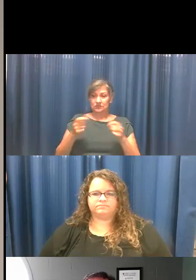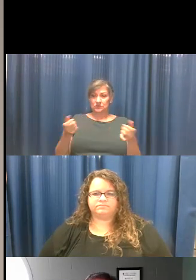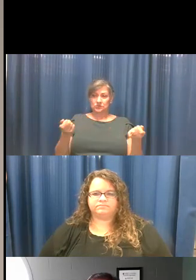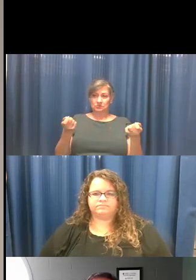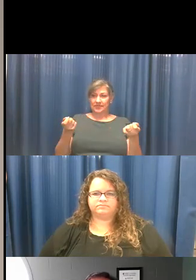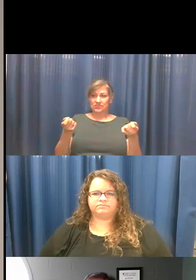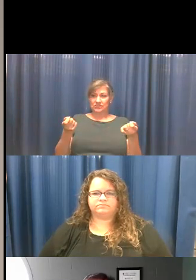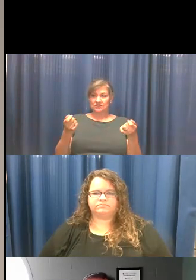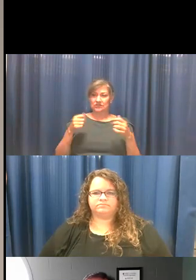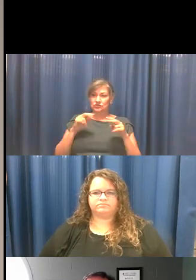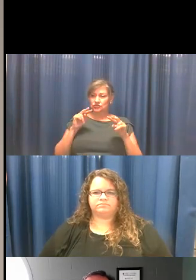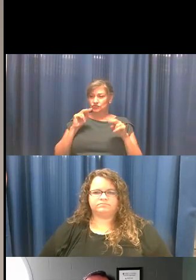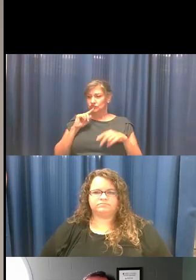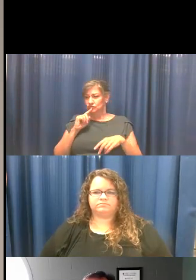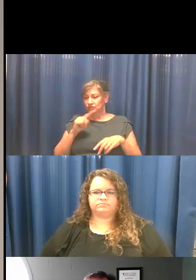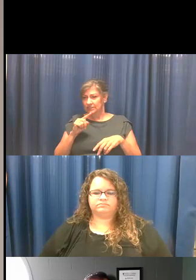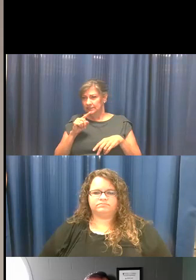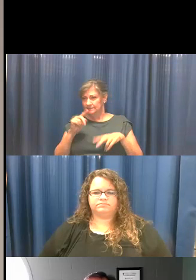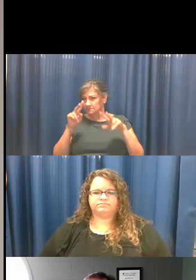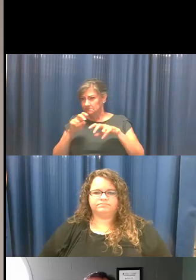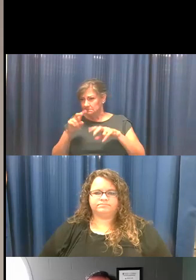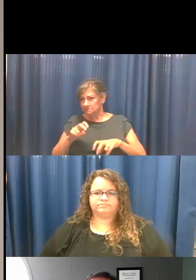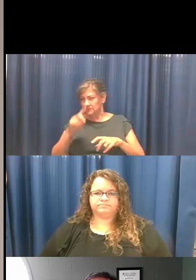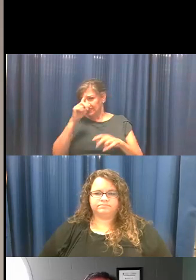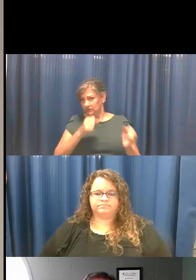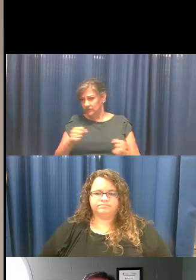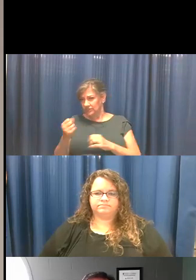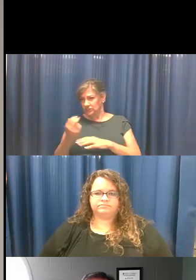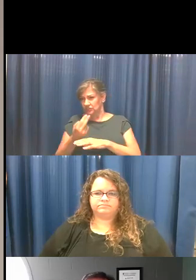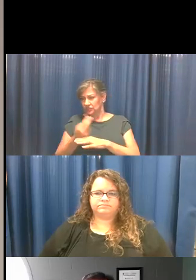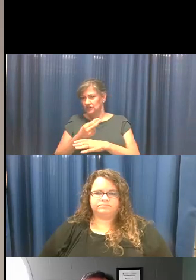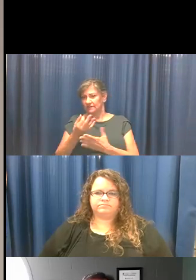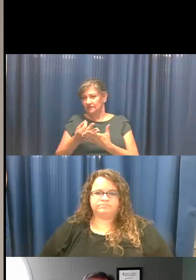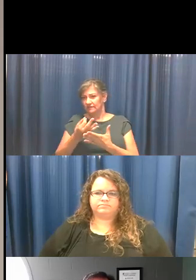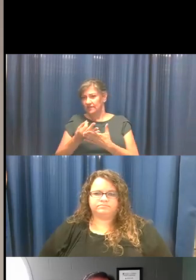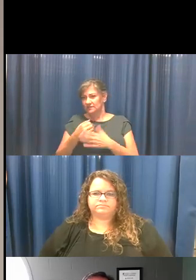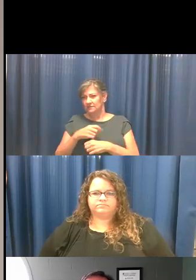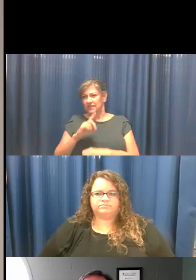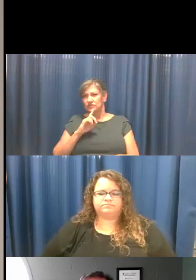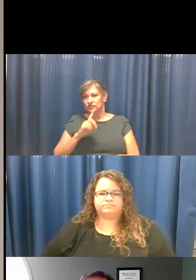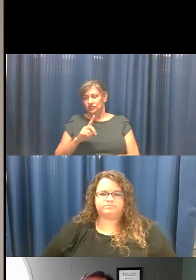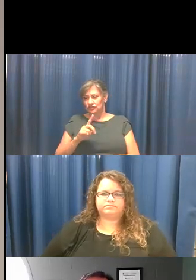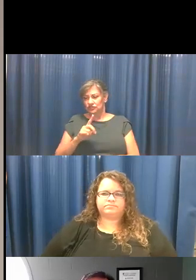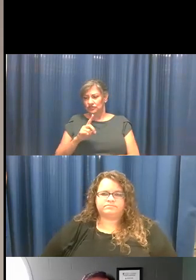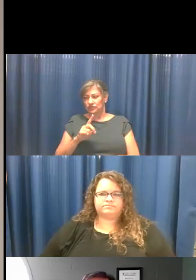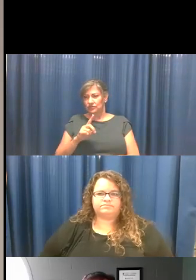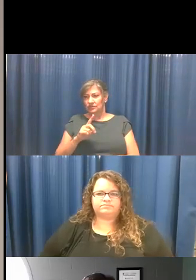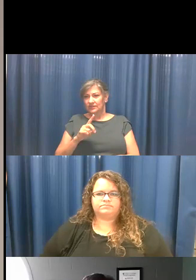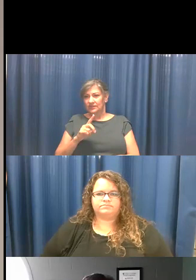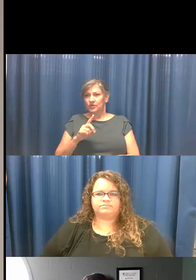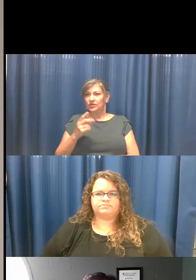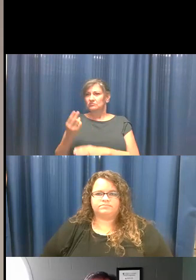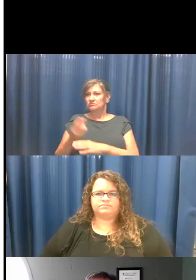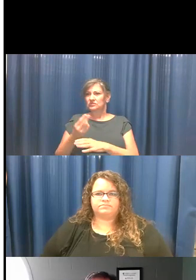to really look at the strategic use of those funds and make sure that we're really putting them to highest and best